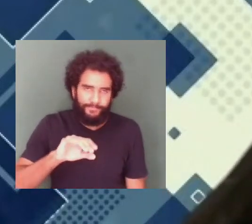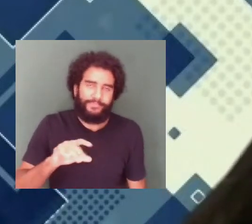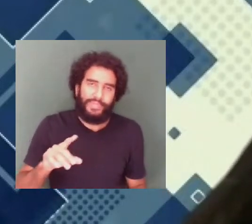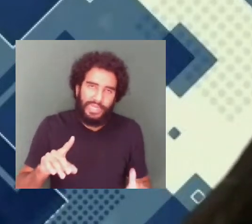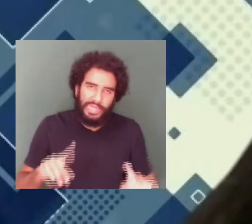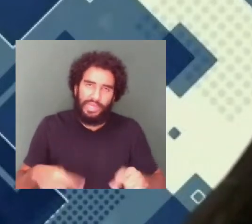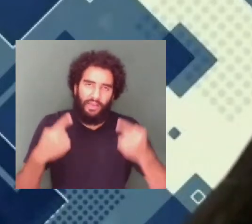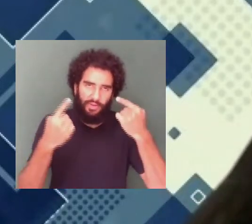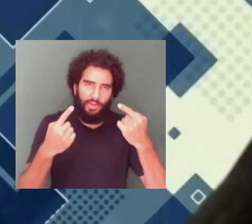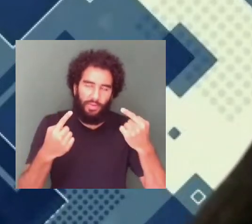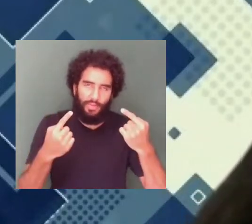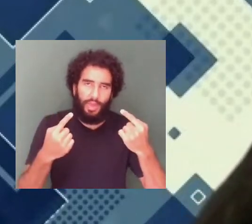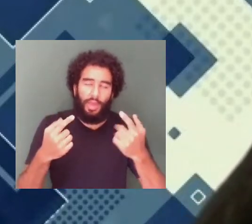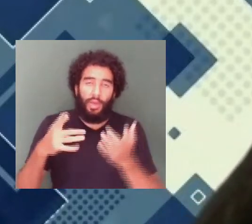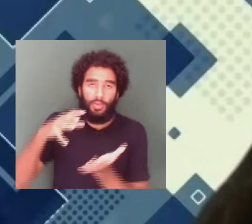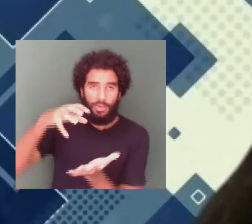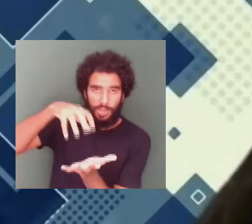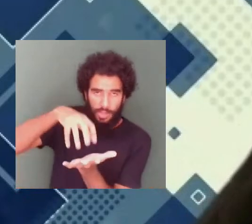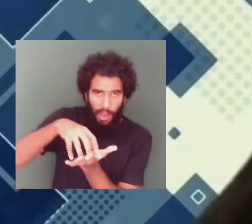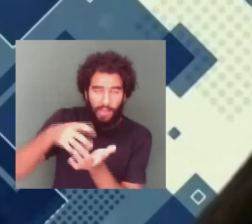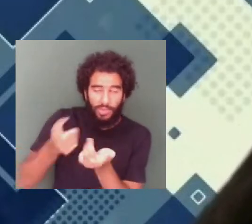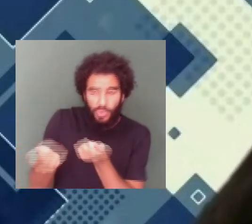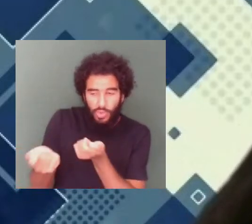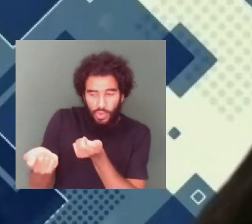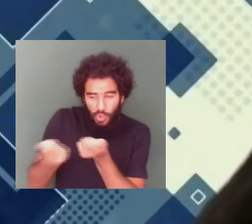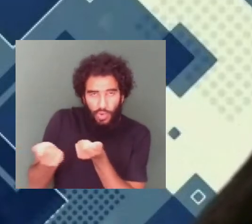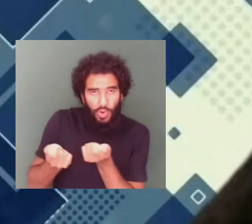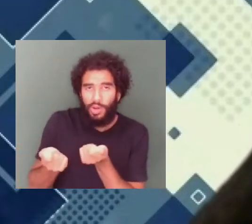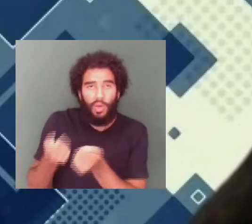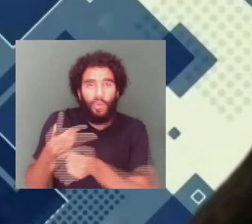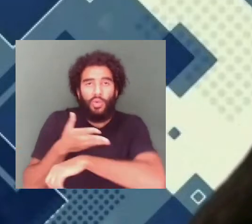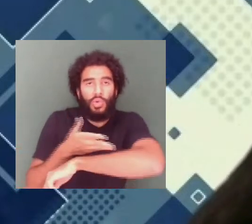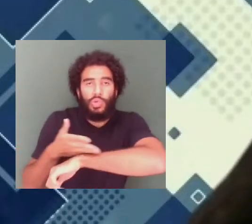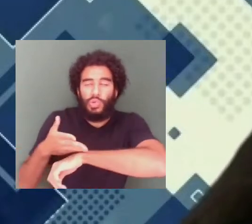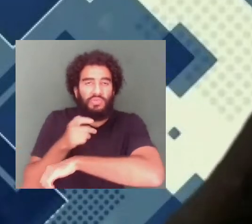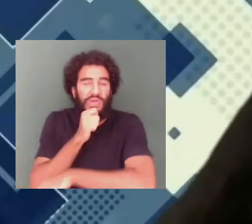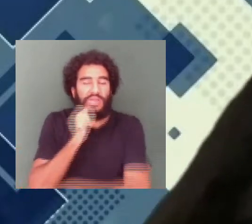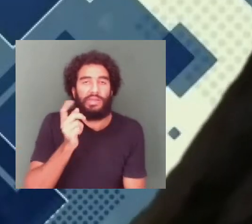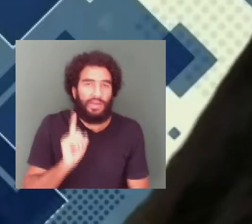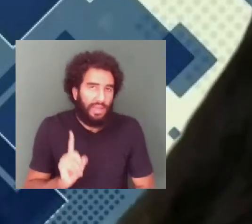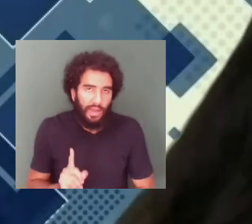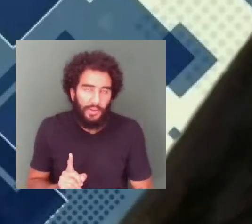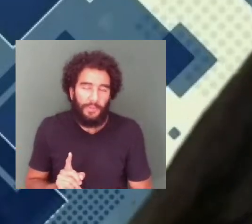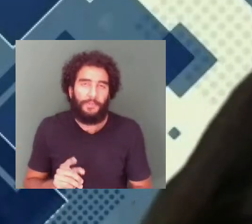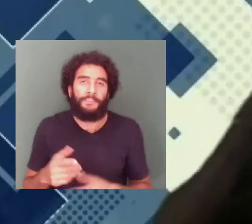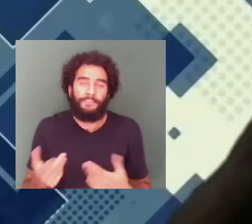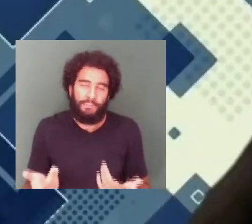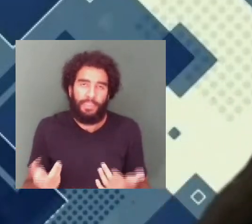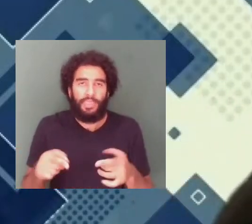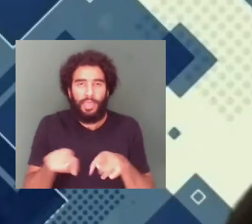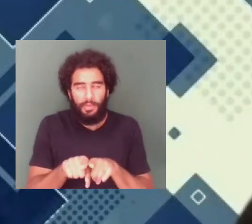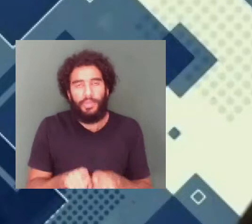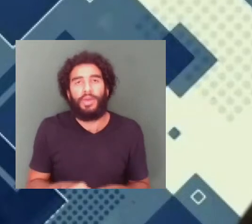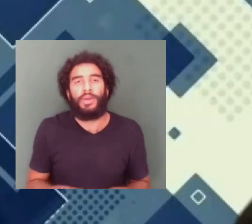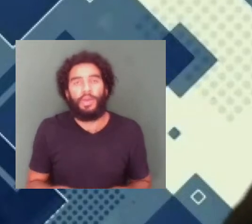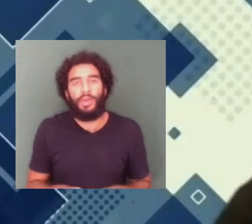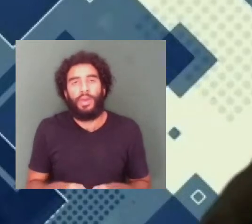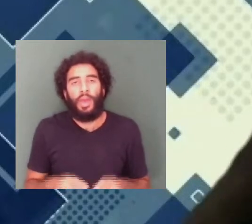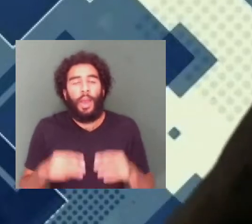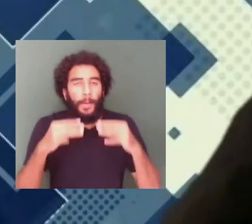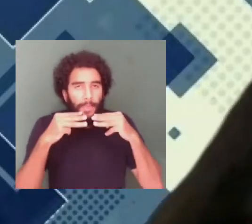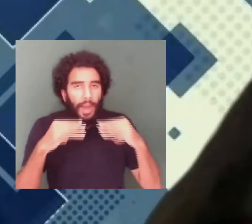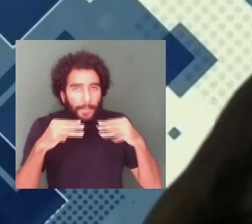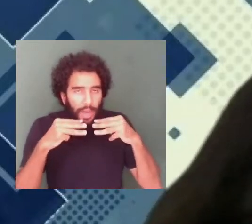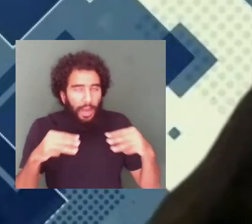monitor e-commerce, and sometimes municipalities and states are not used to dealing with